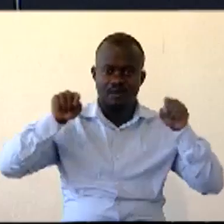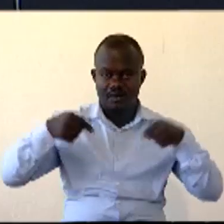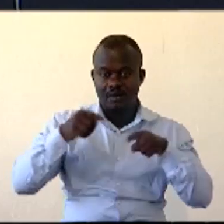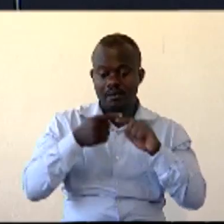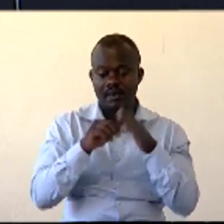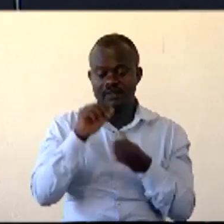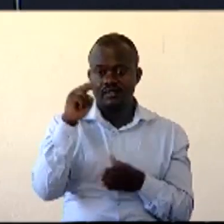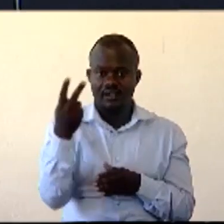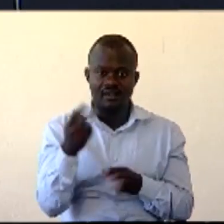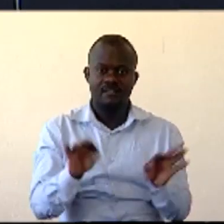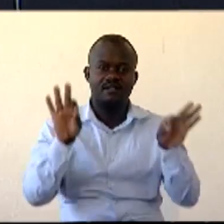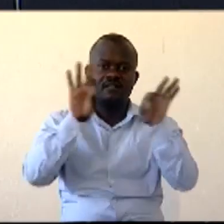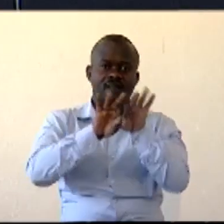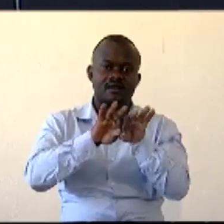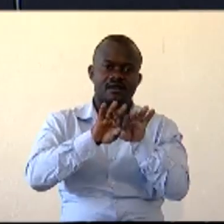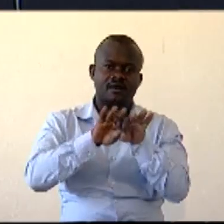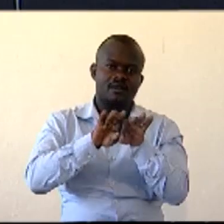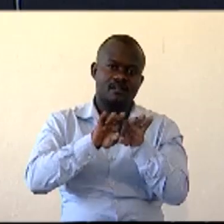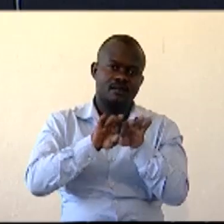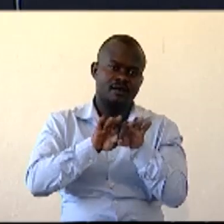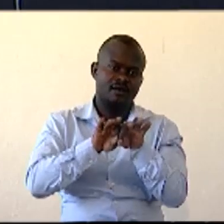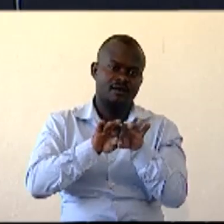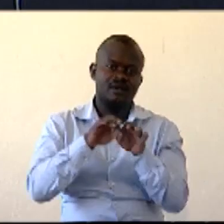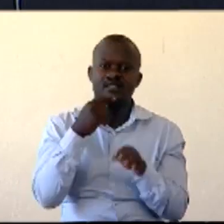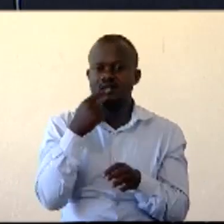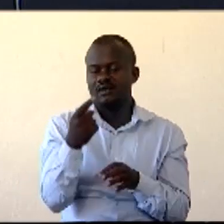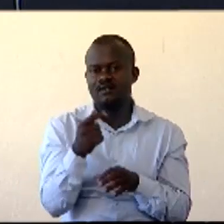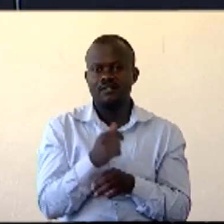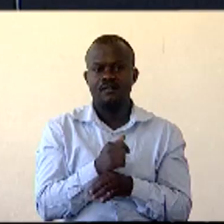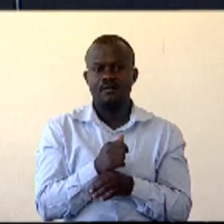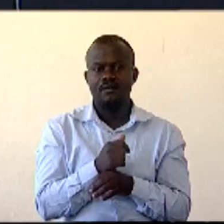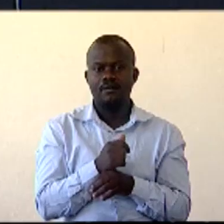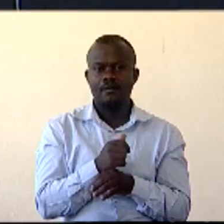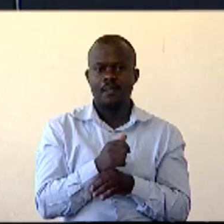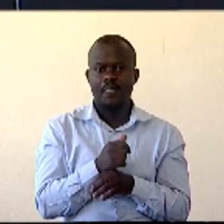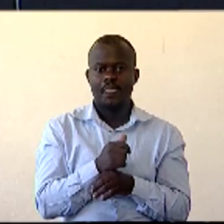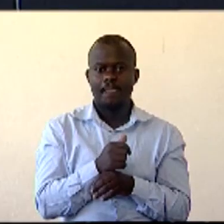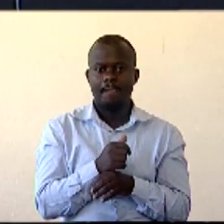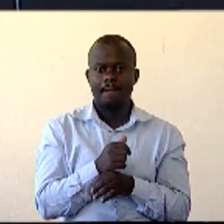second important purpose is